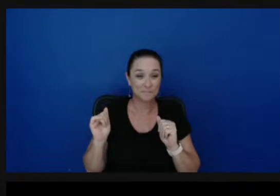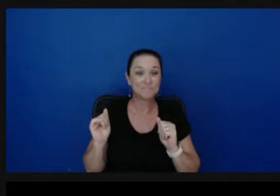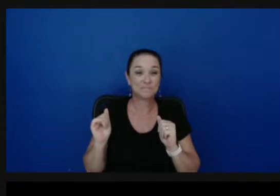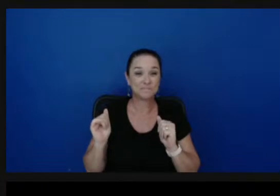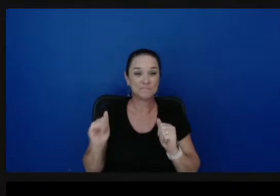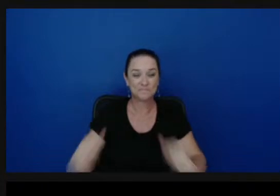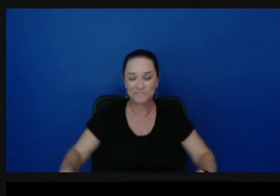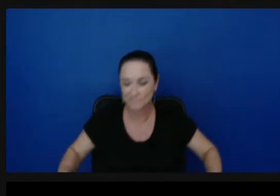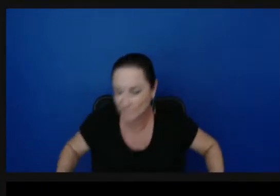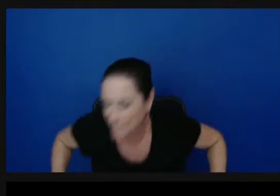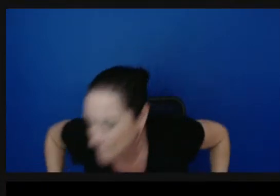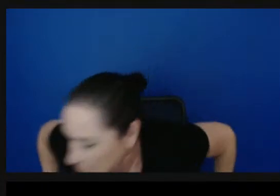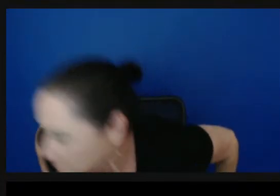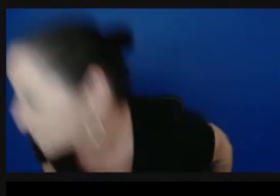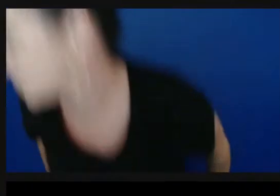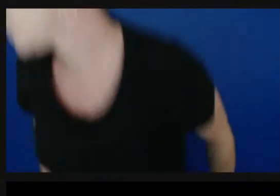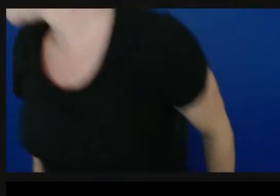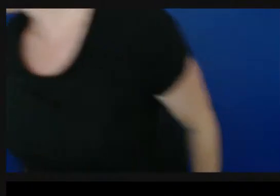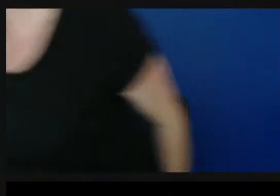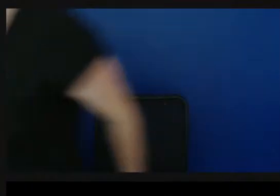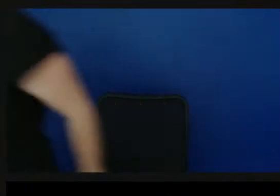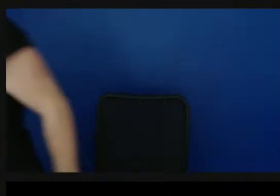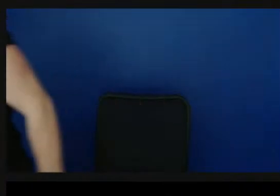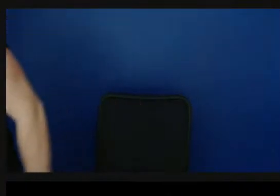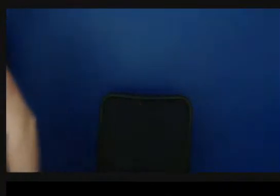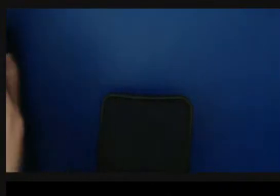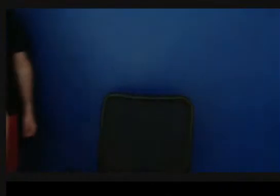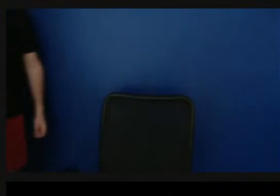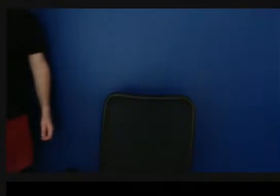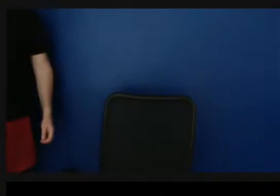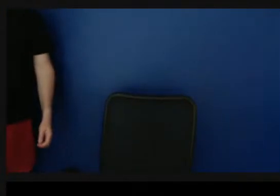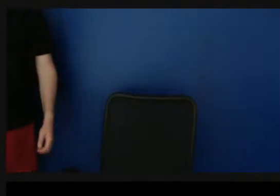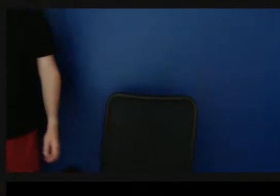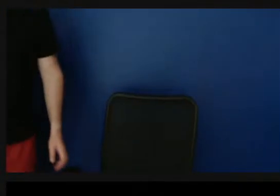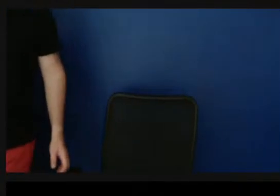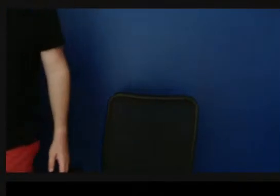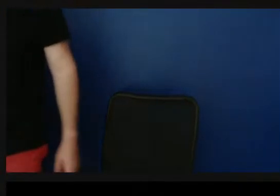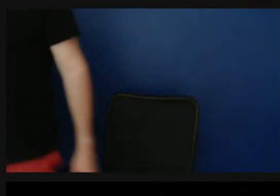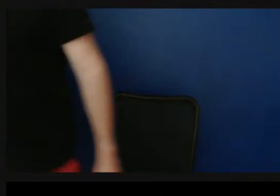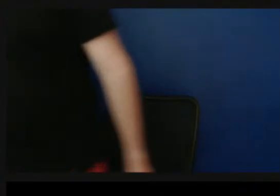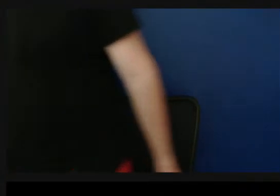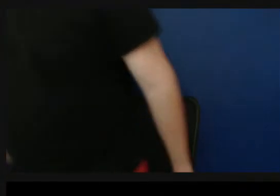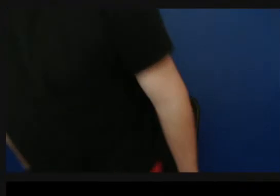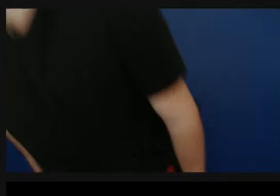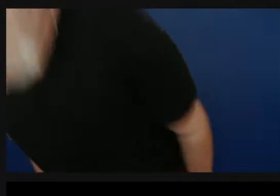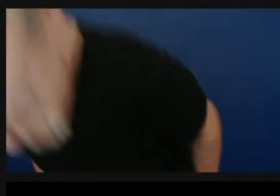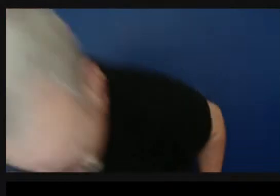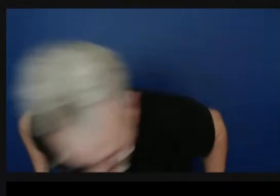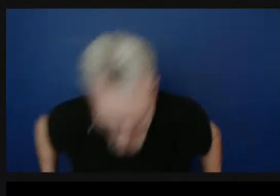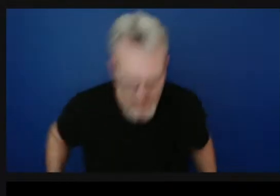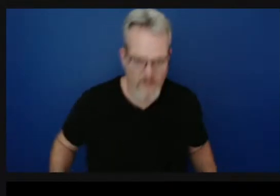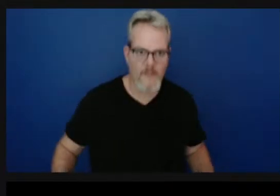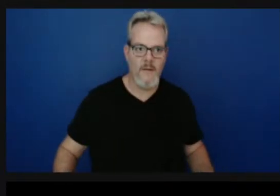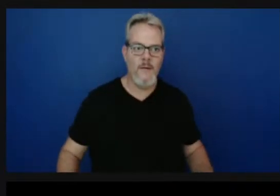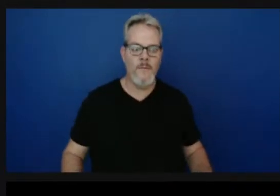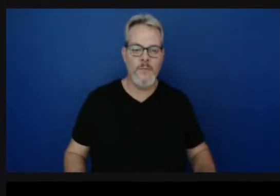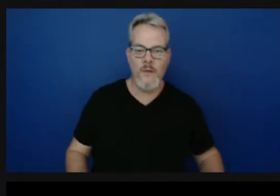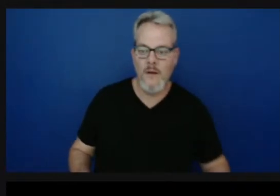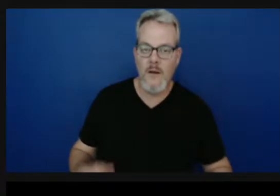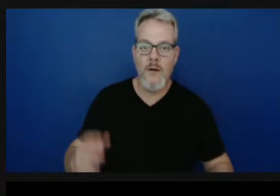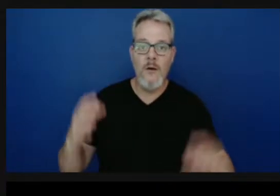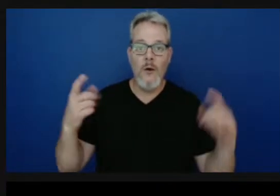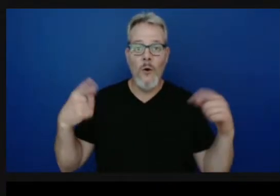Yeah, stepping forward. Nice. That's awesome. Yeah. Yeah. When we talk about disasters and resilience, the ability to not get